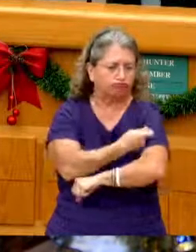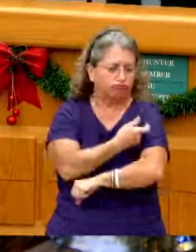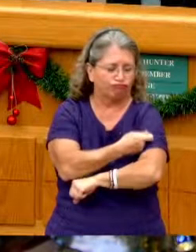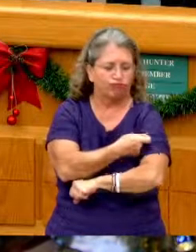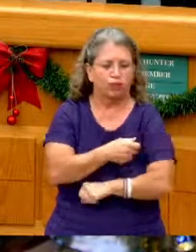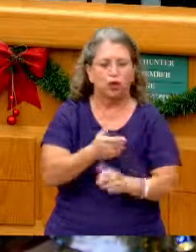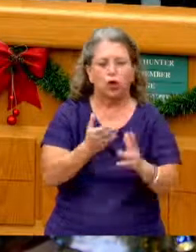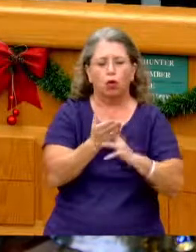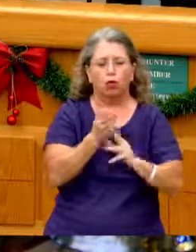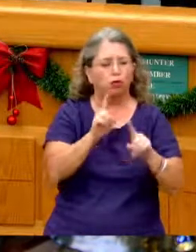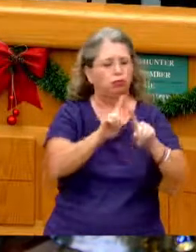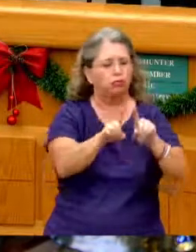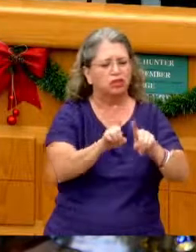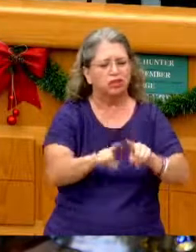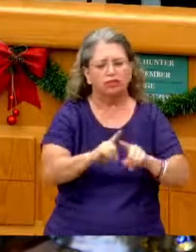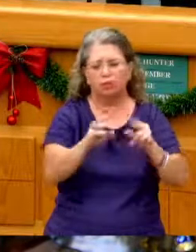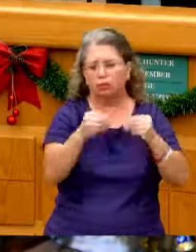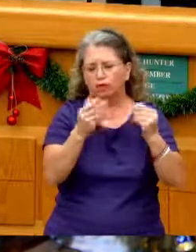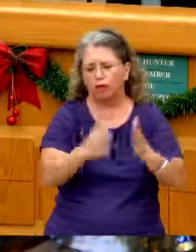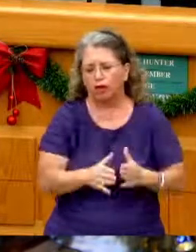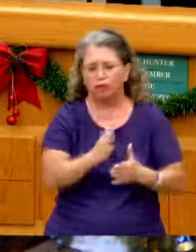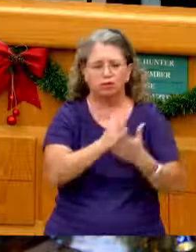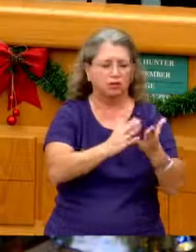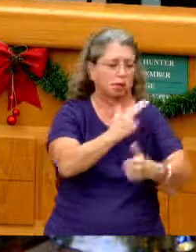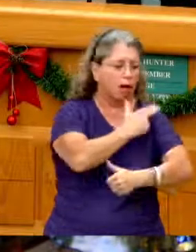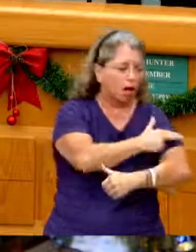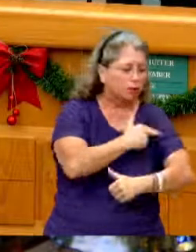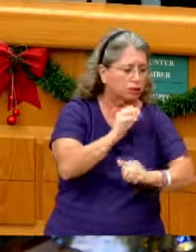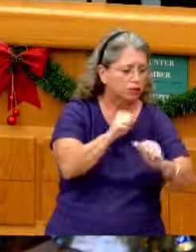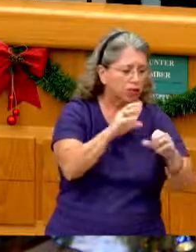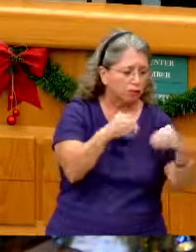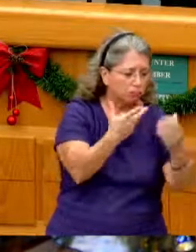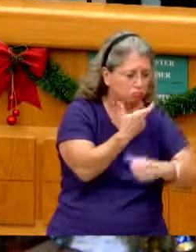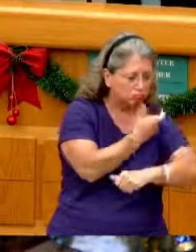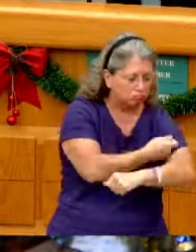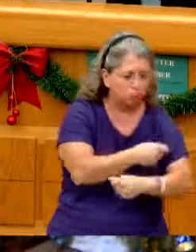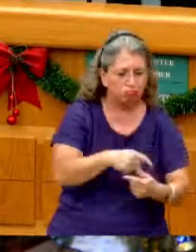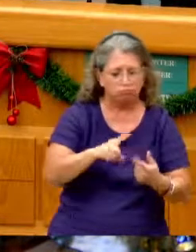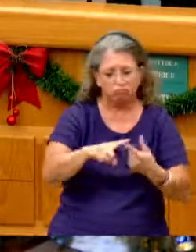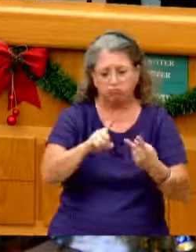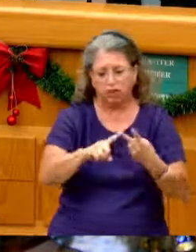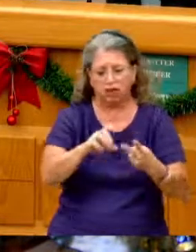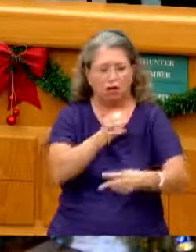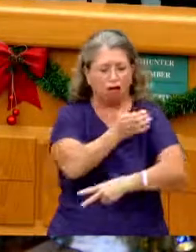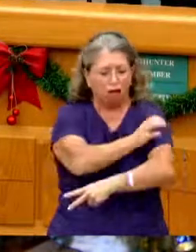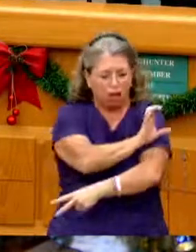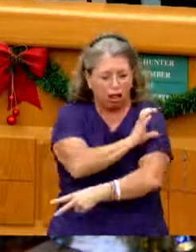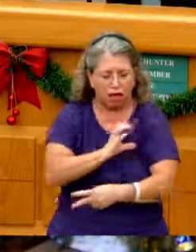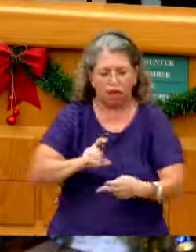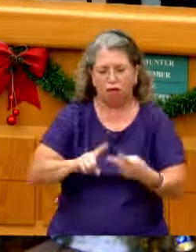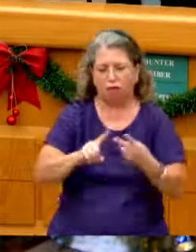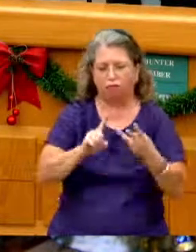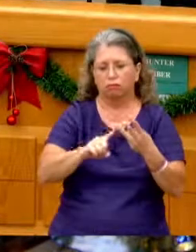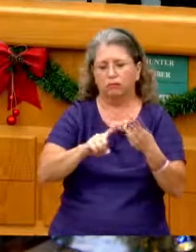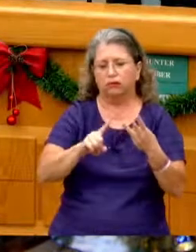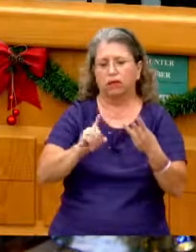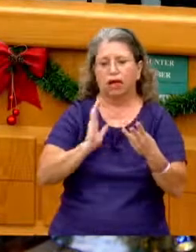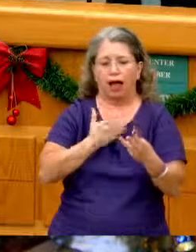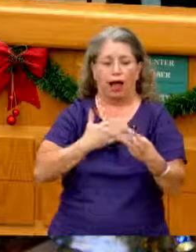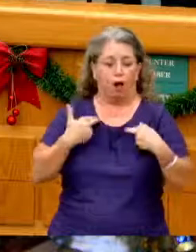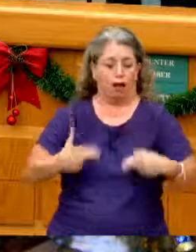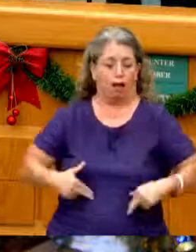small clinics to Nueces County Fairgrounds, where we have our city county health department administering the